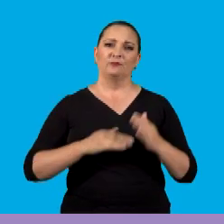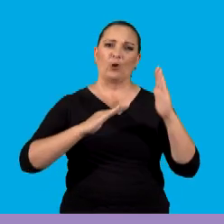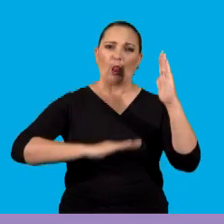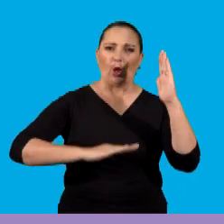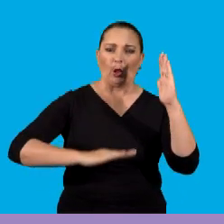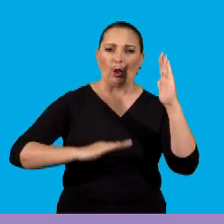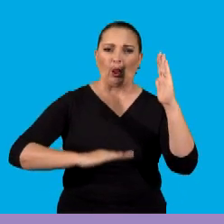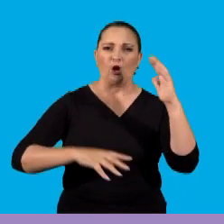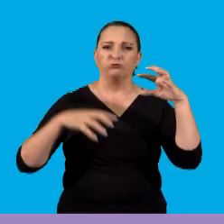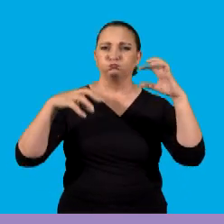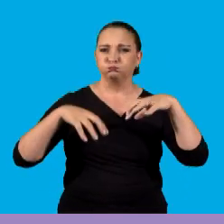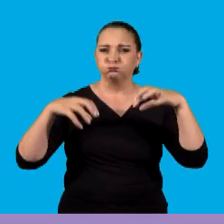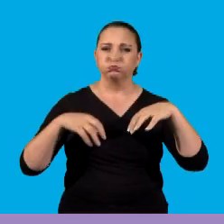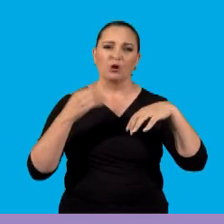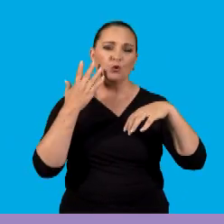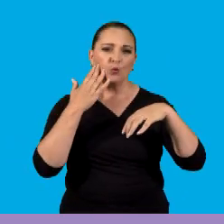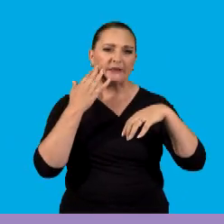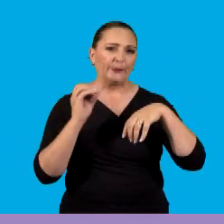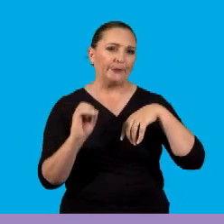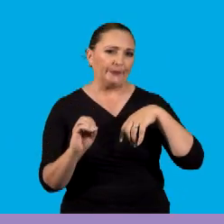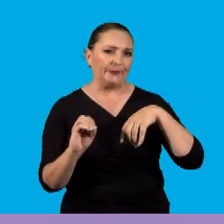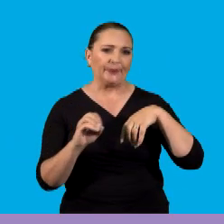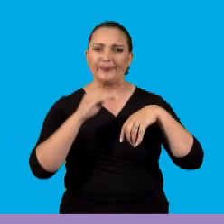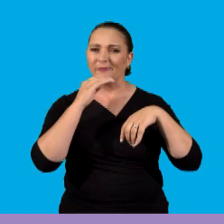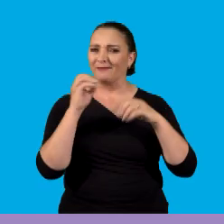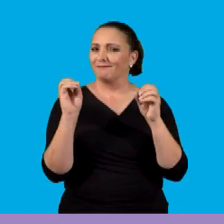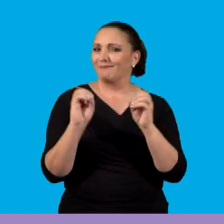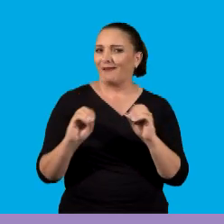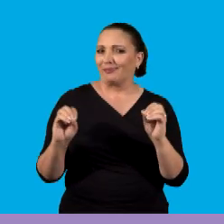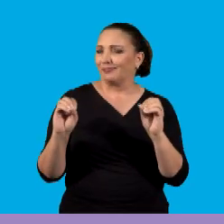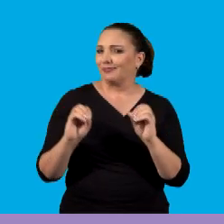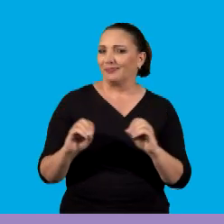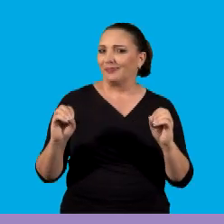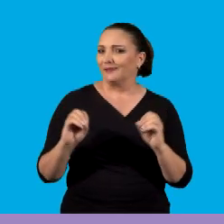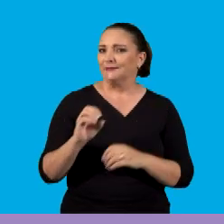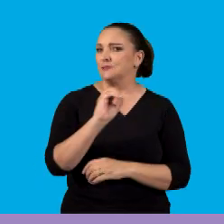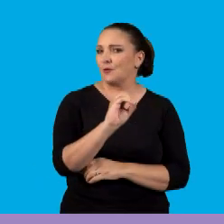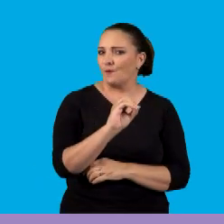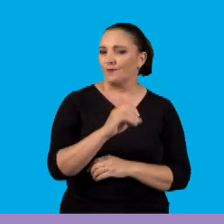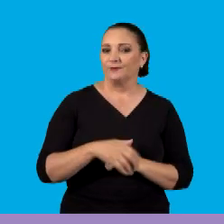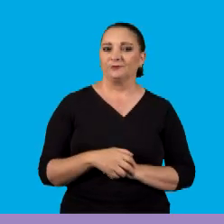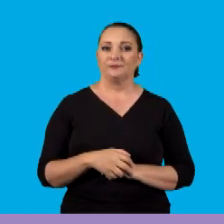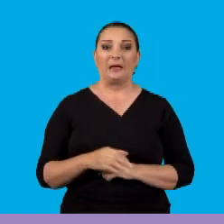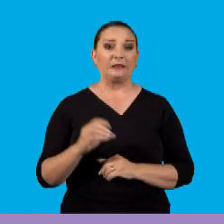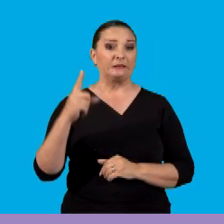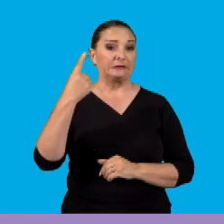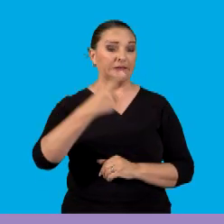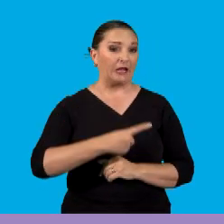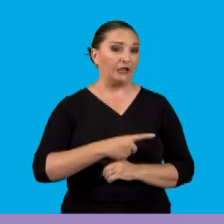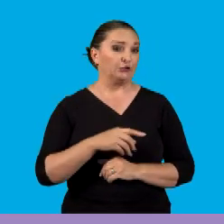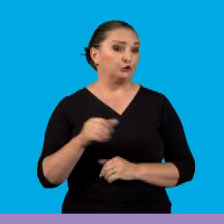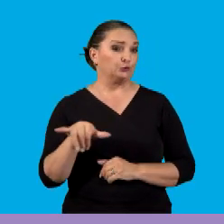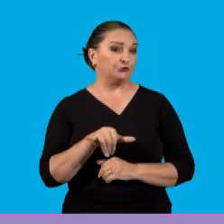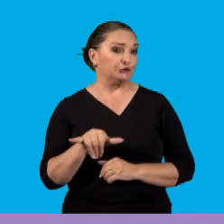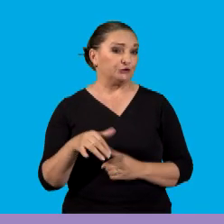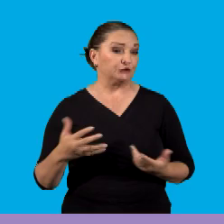the lowest amount of rainfall was 0, meaning no rainfall at all. Now, which day or